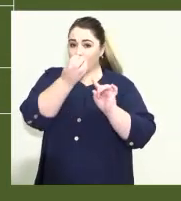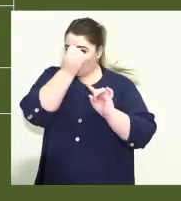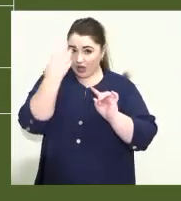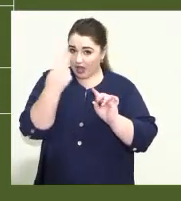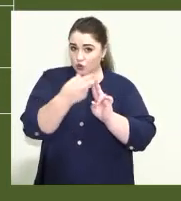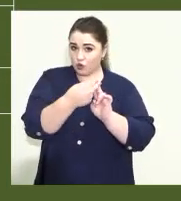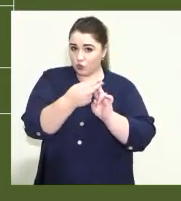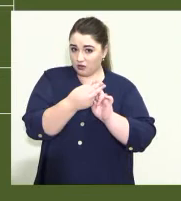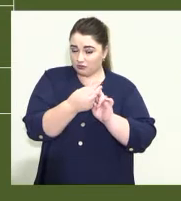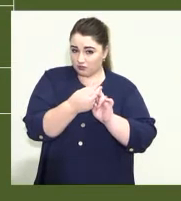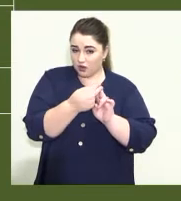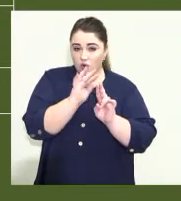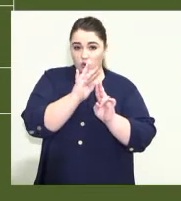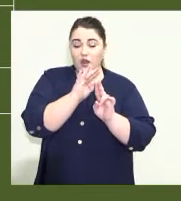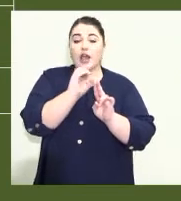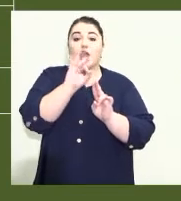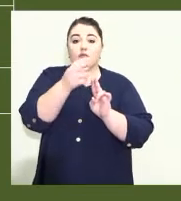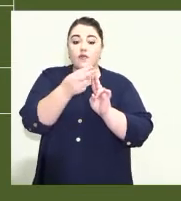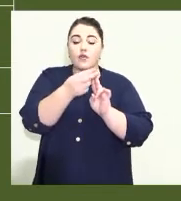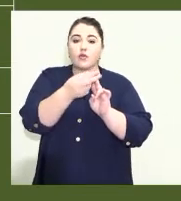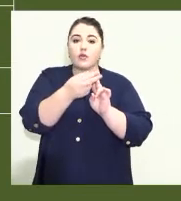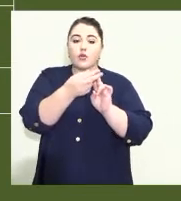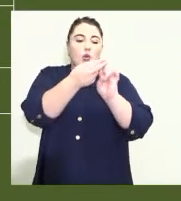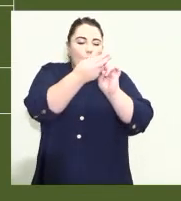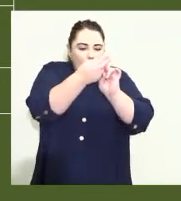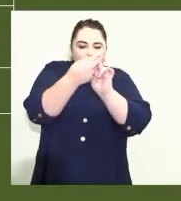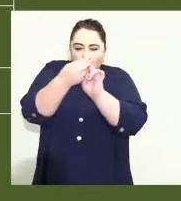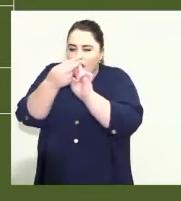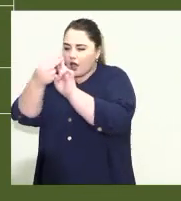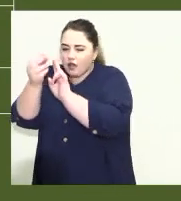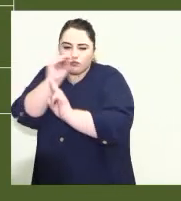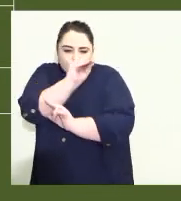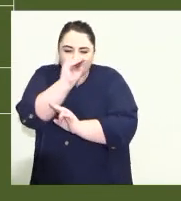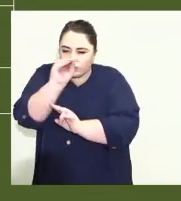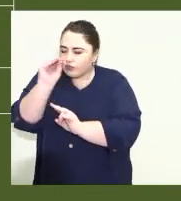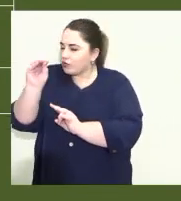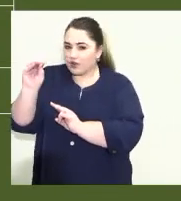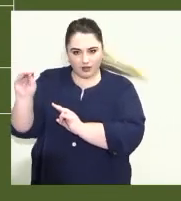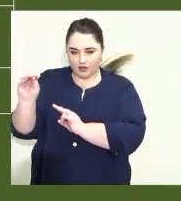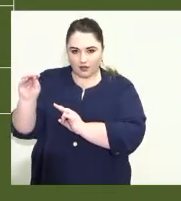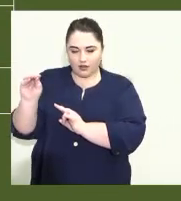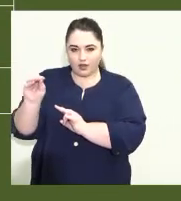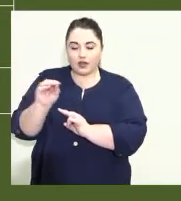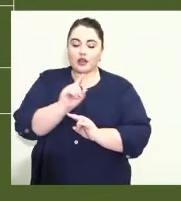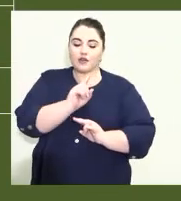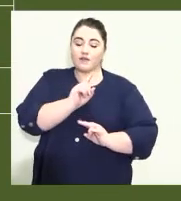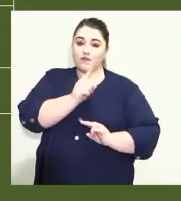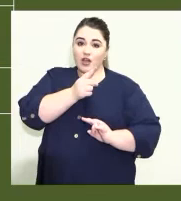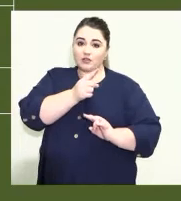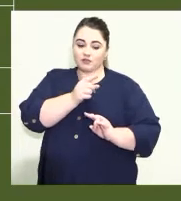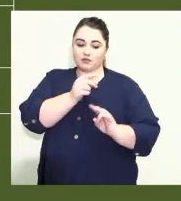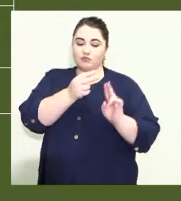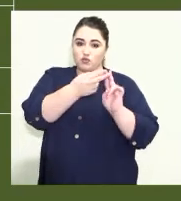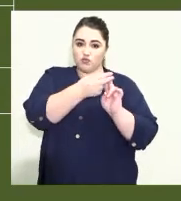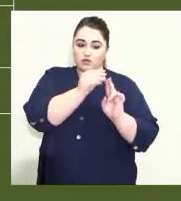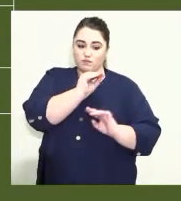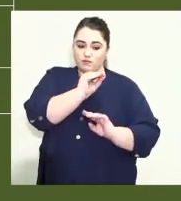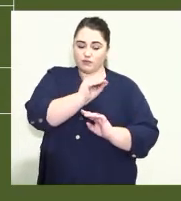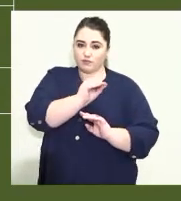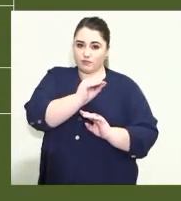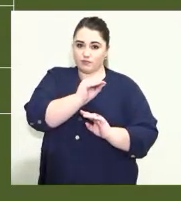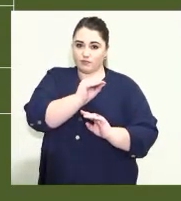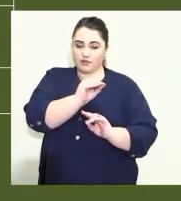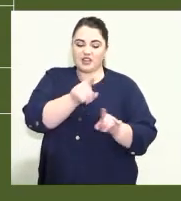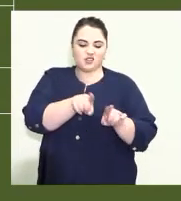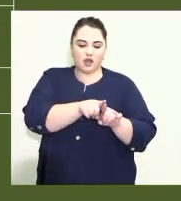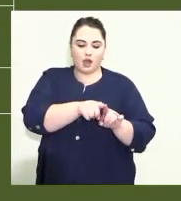not forget the unit. You do not write the units in each little block here. No, you write it in the beginning. The same here